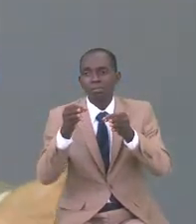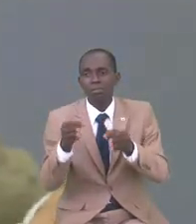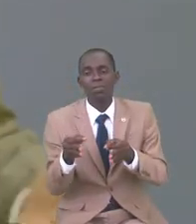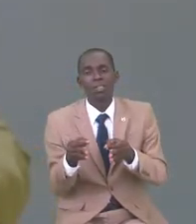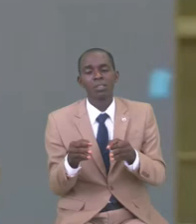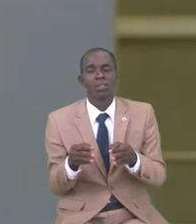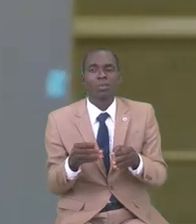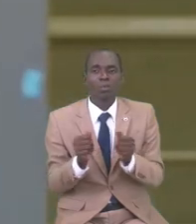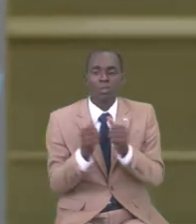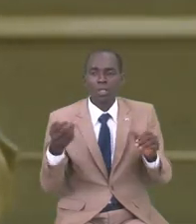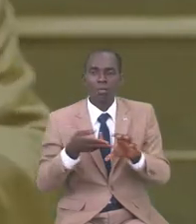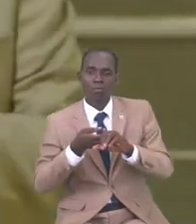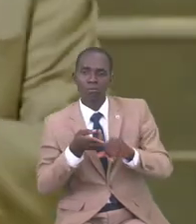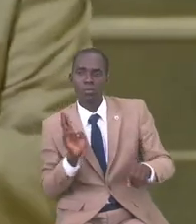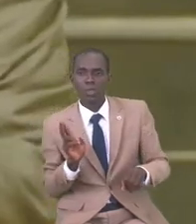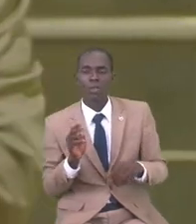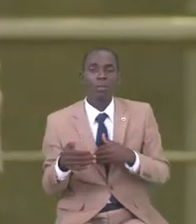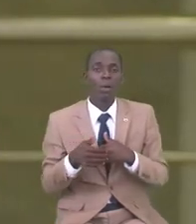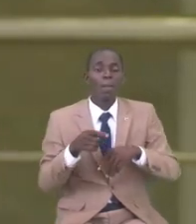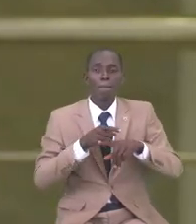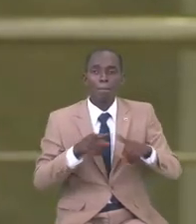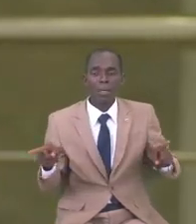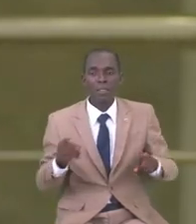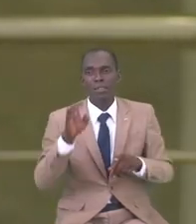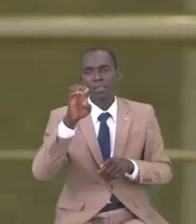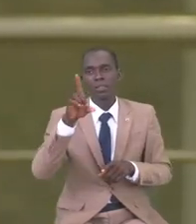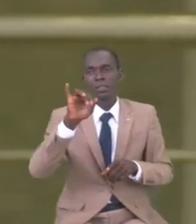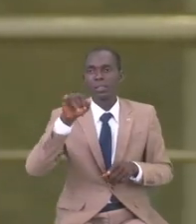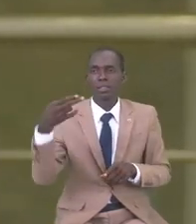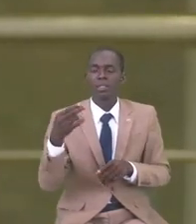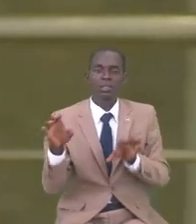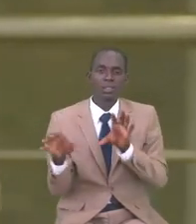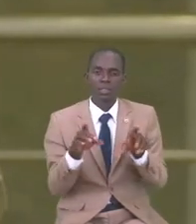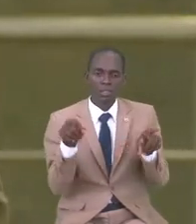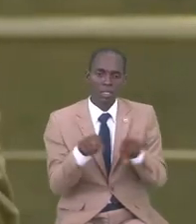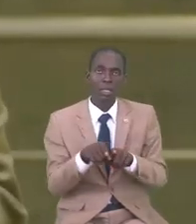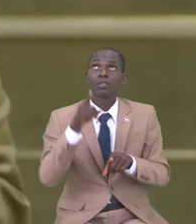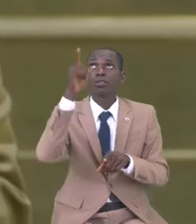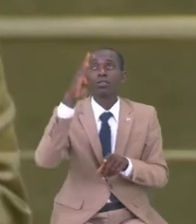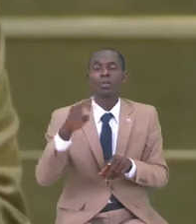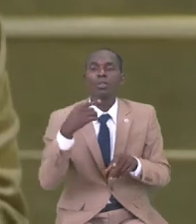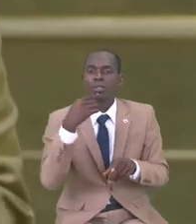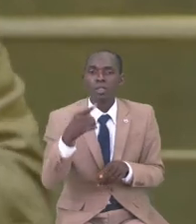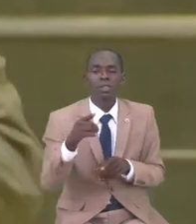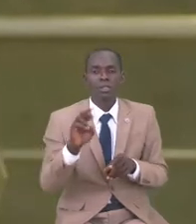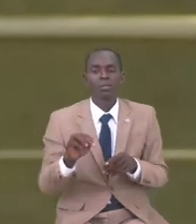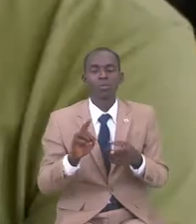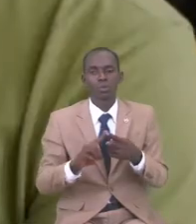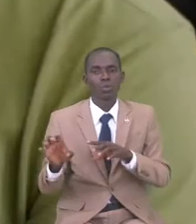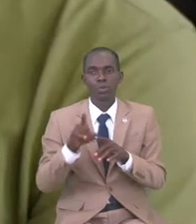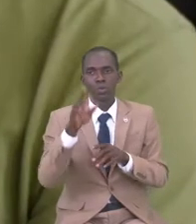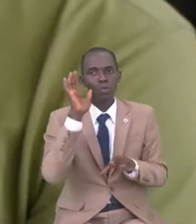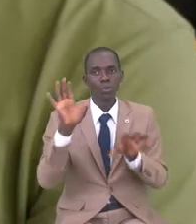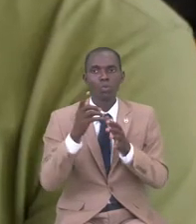pulling back, Elijah did as God told him to do. You will do what God is telling you to